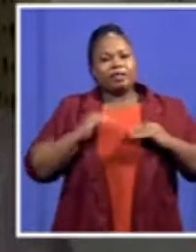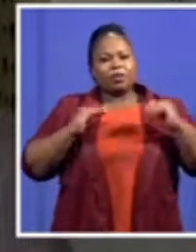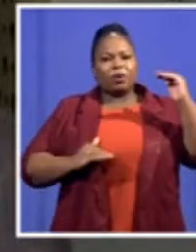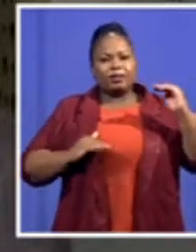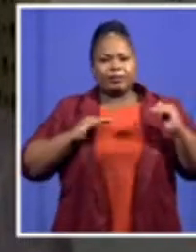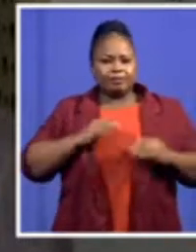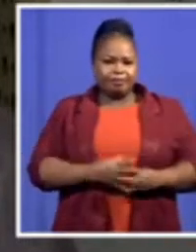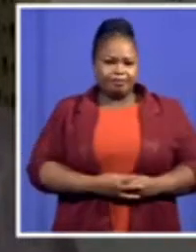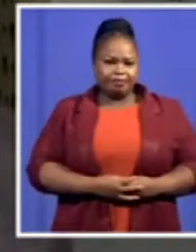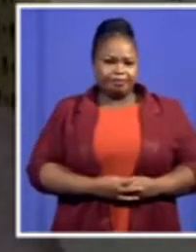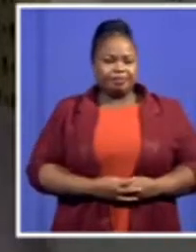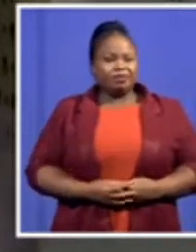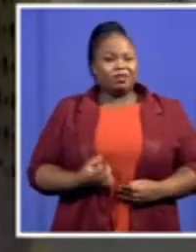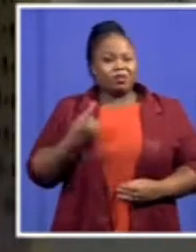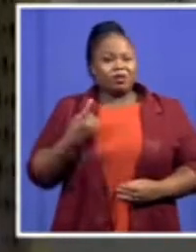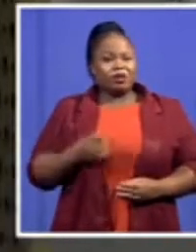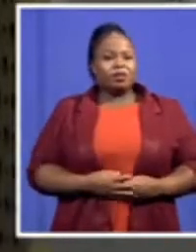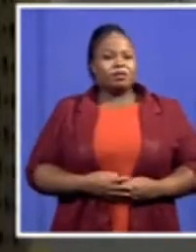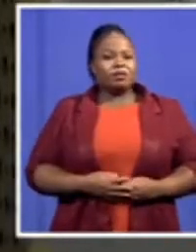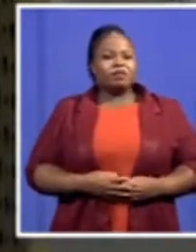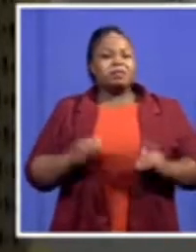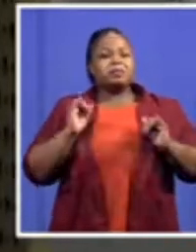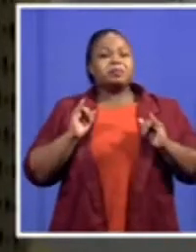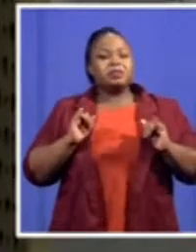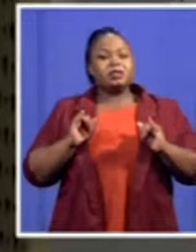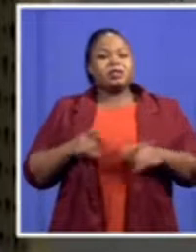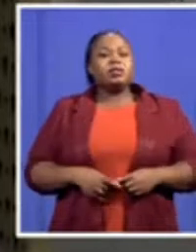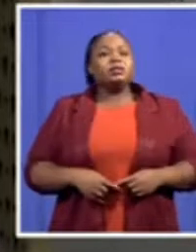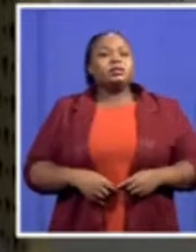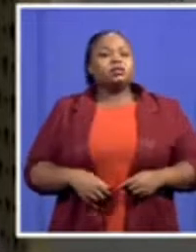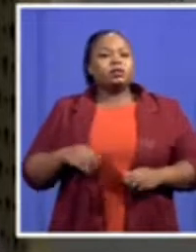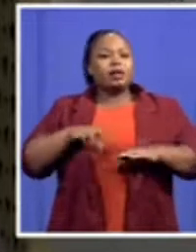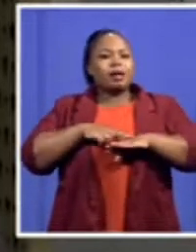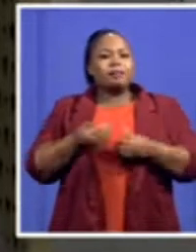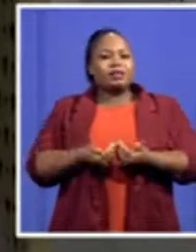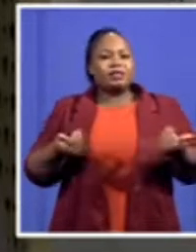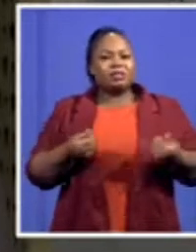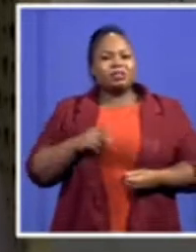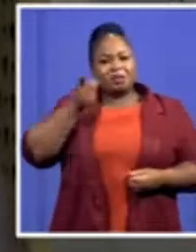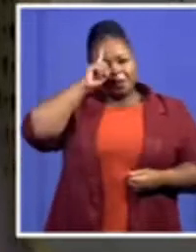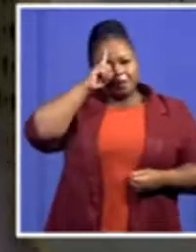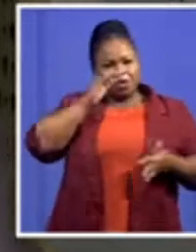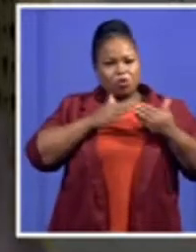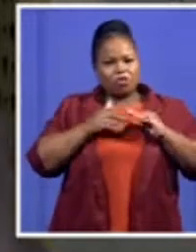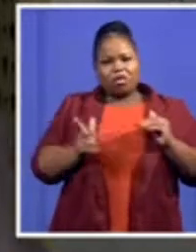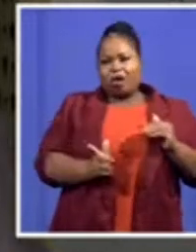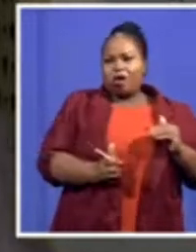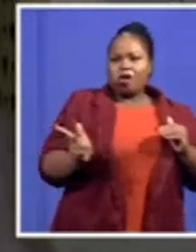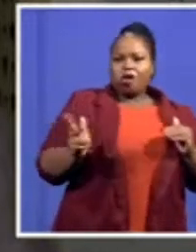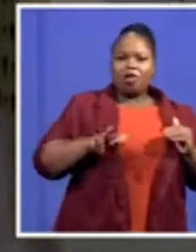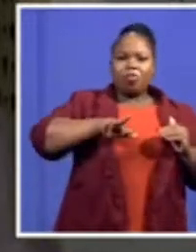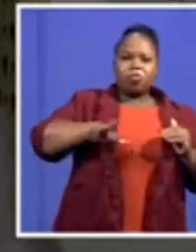enduring sins of apartheid was the neglect of black communities, even in terms of the provision of basic